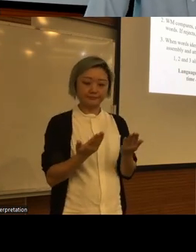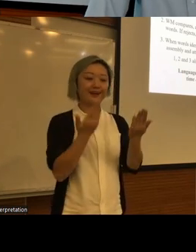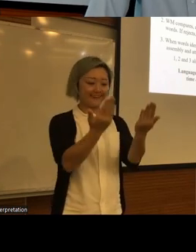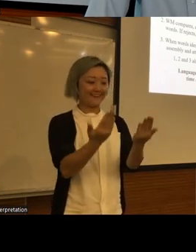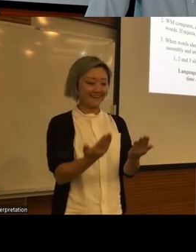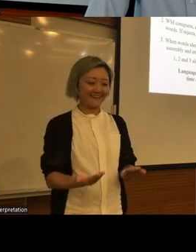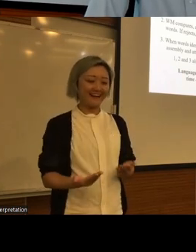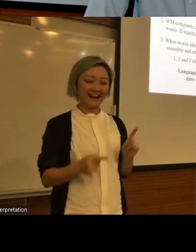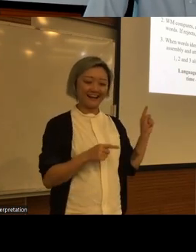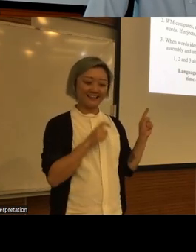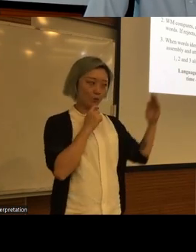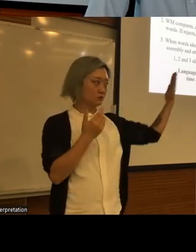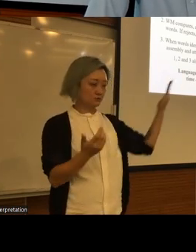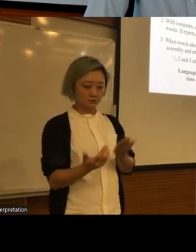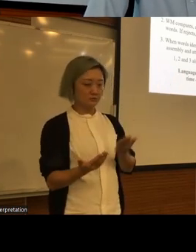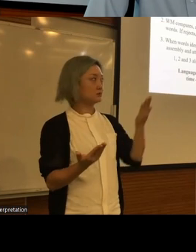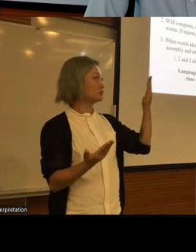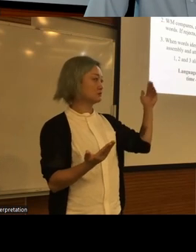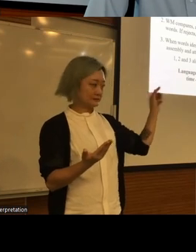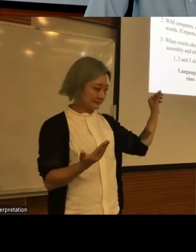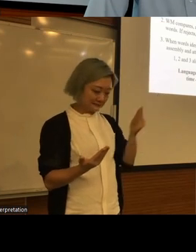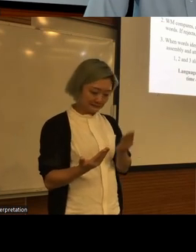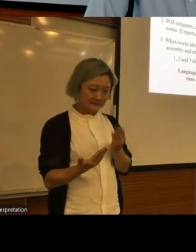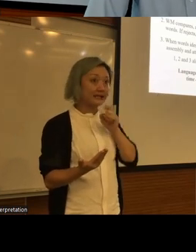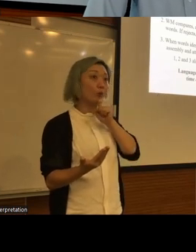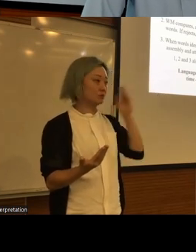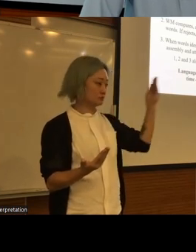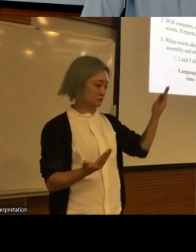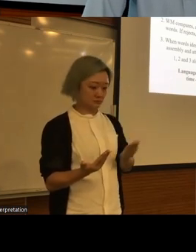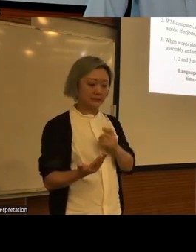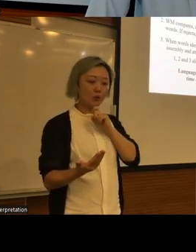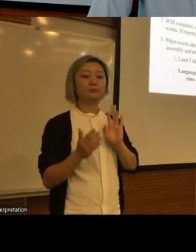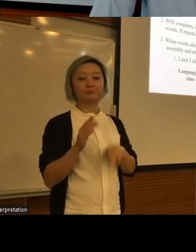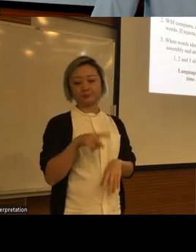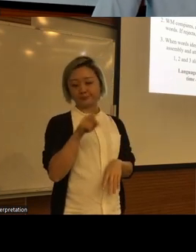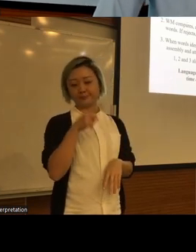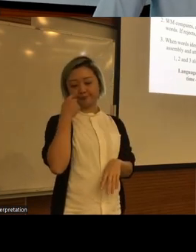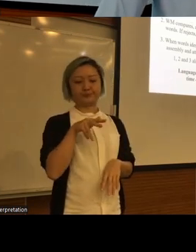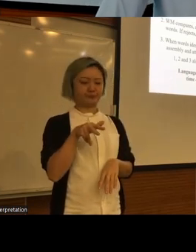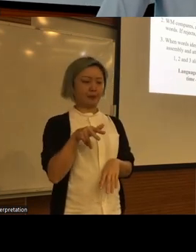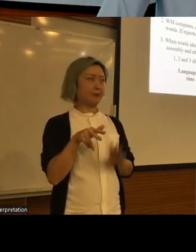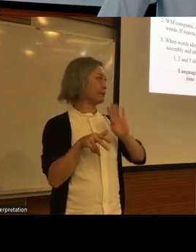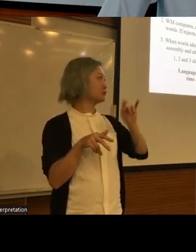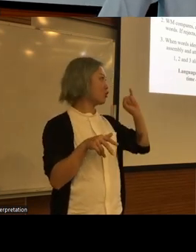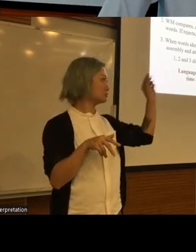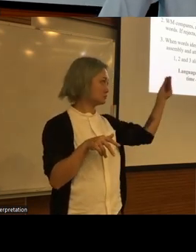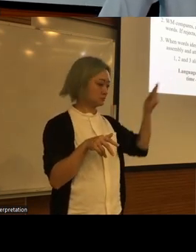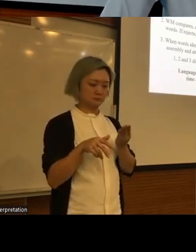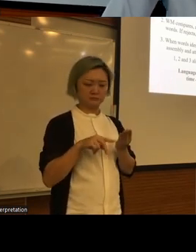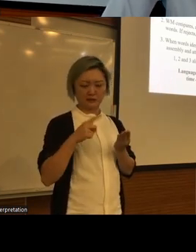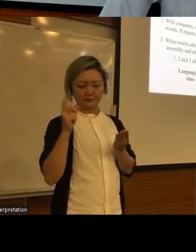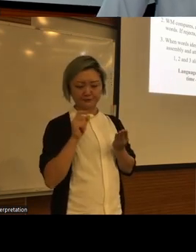the library, in long-term memory. Oh, this must be that sign. No, this is another sign. It means something